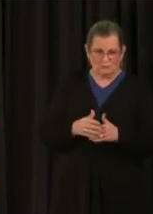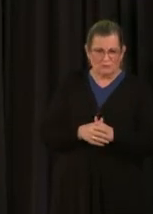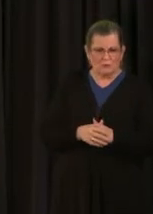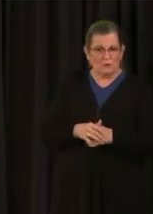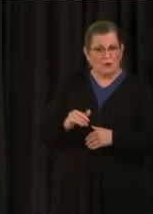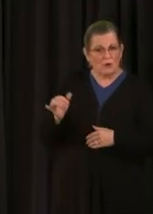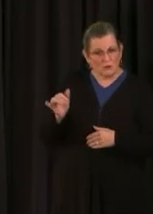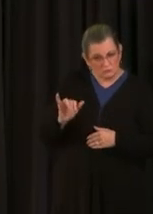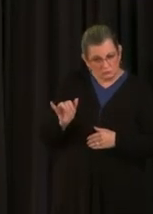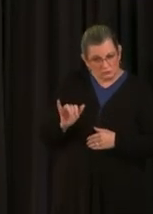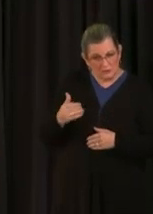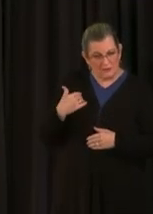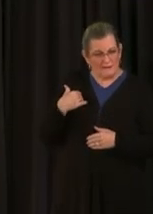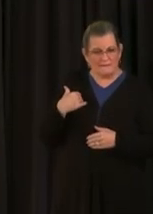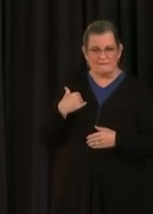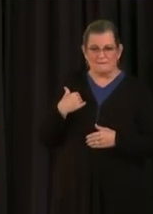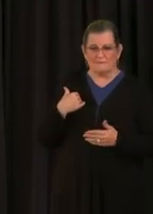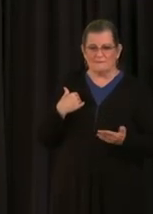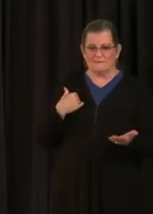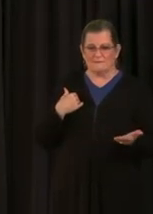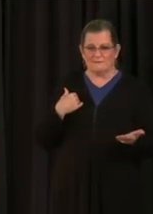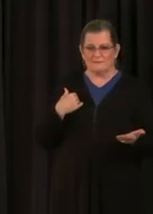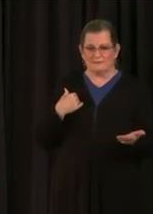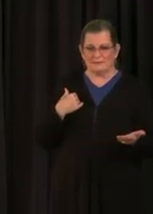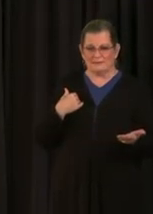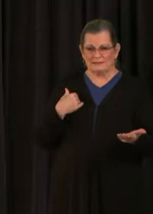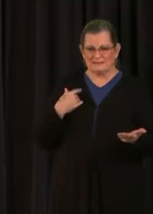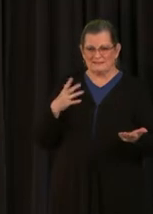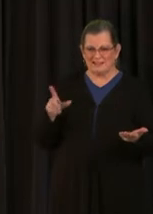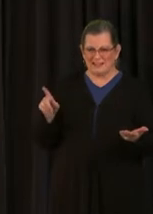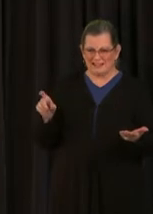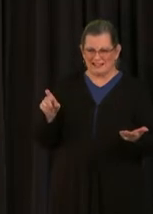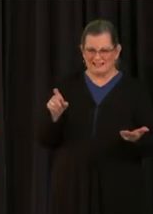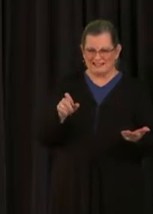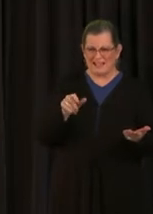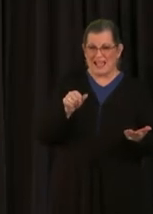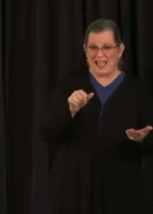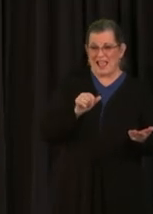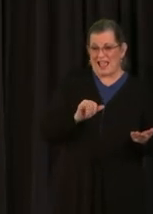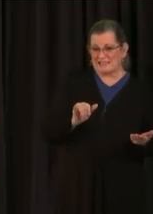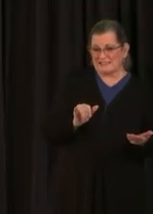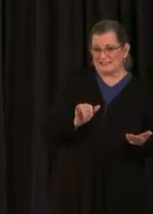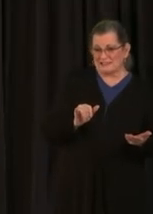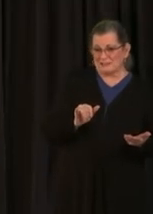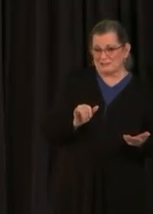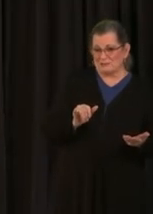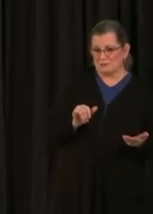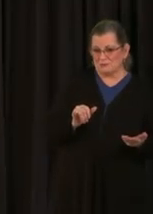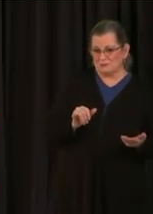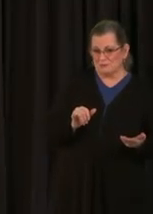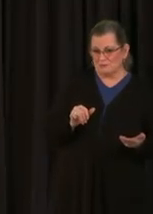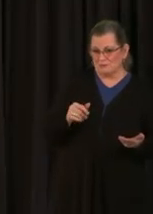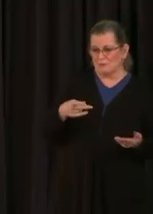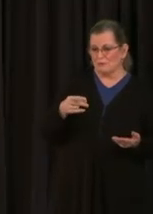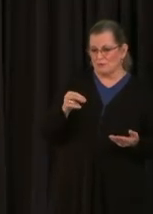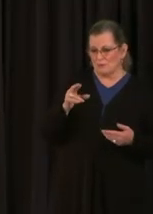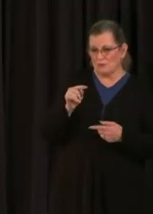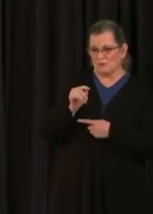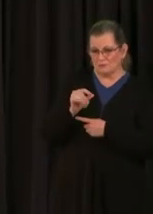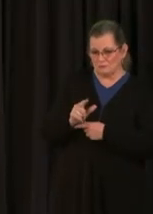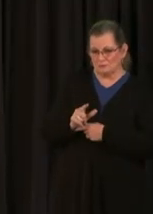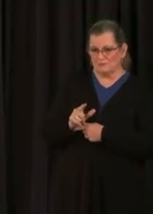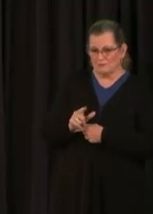we also have our Ask, Look protocol. It's important that families adhere to the Ask,